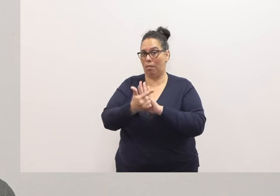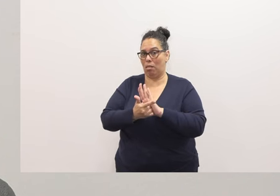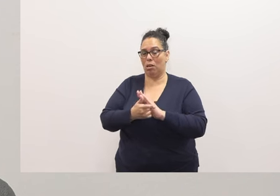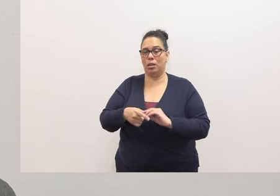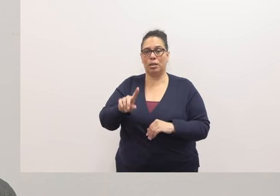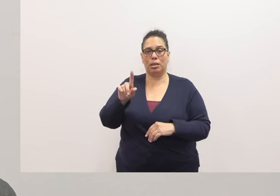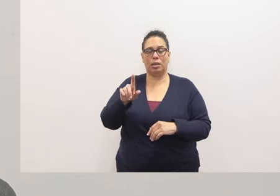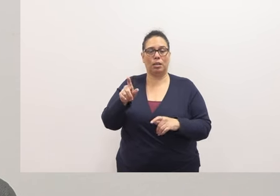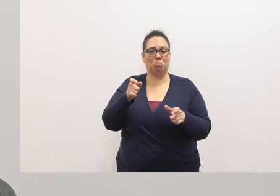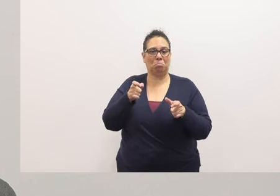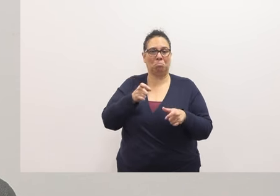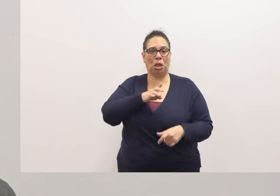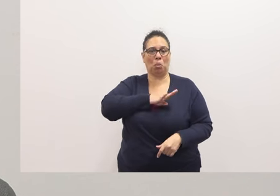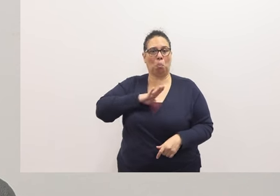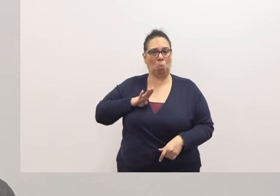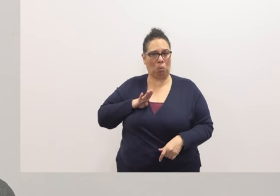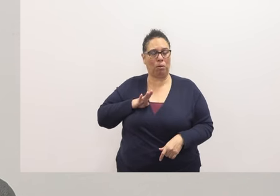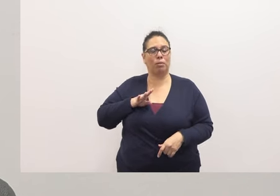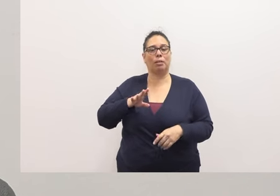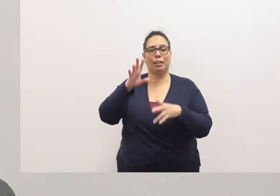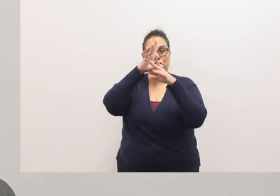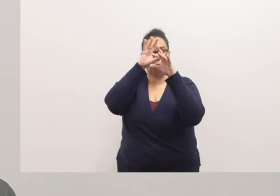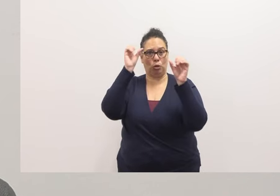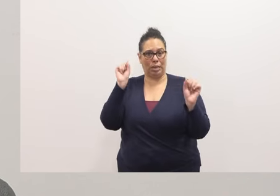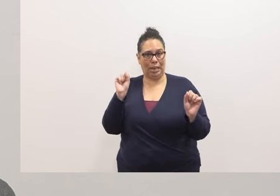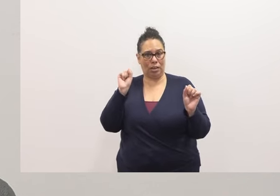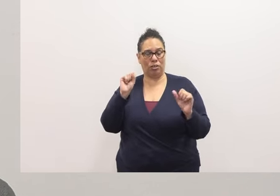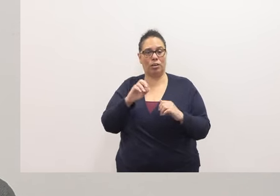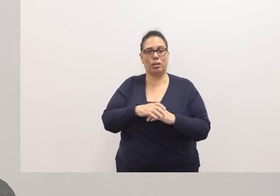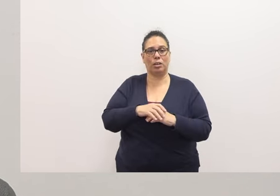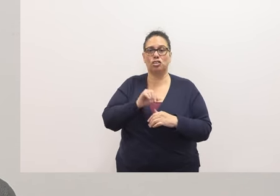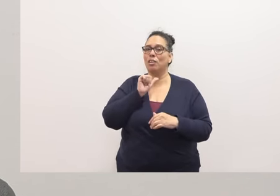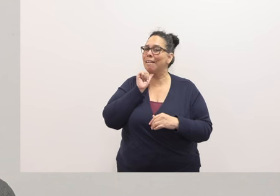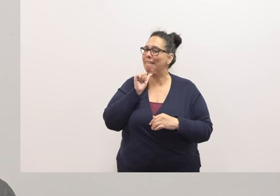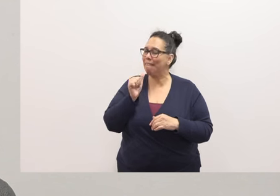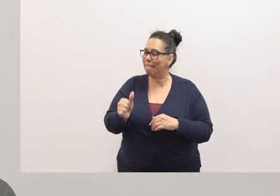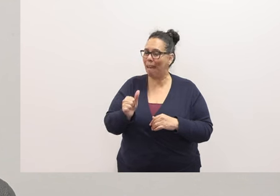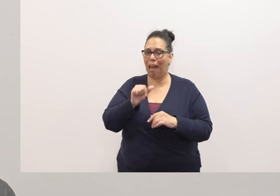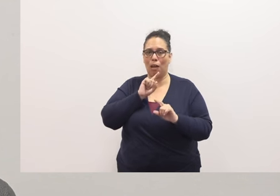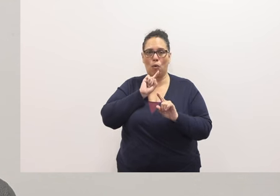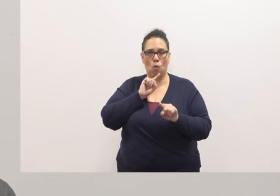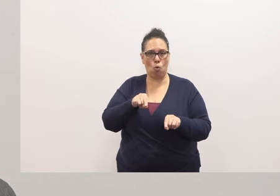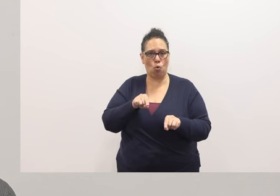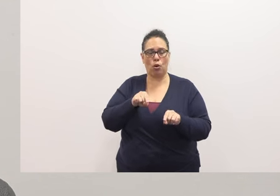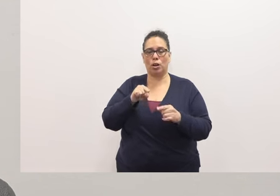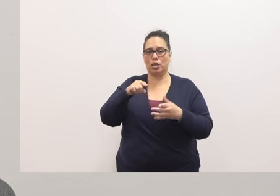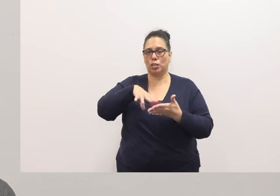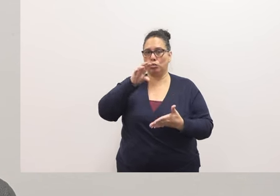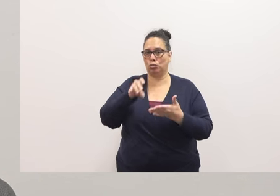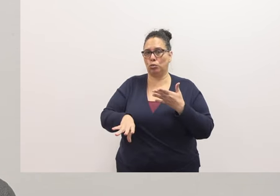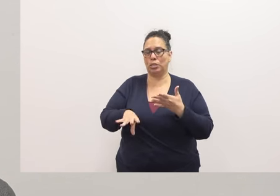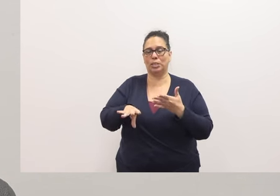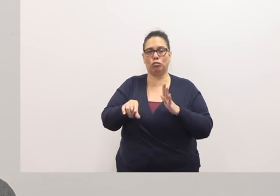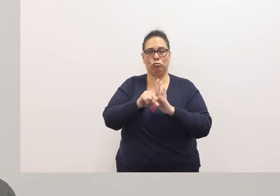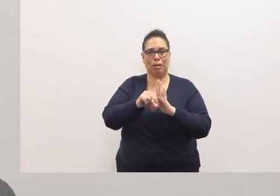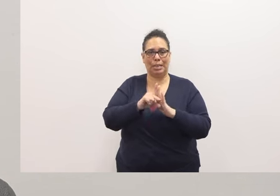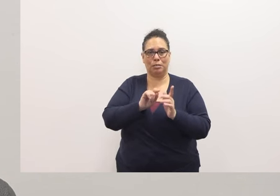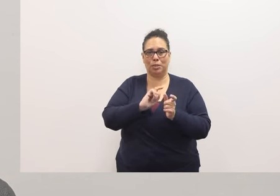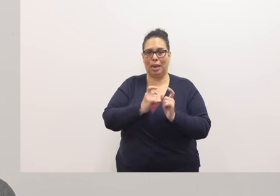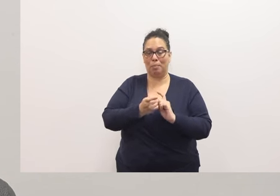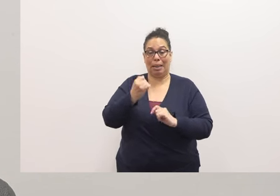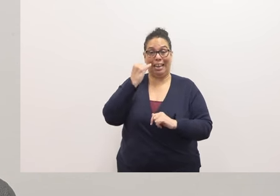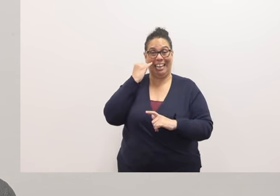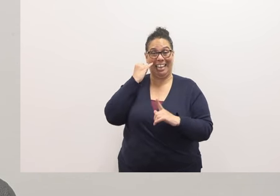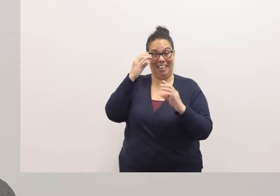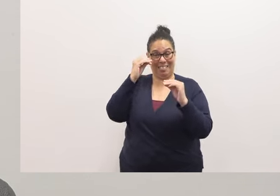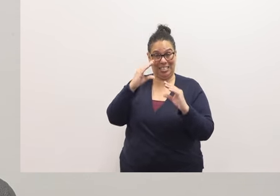the governing board of the school district and the superintendent of such district shall not order a pupil's grade to be changed unless the teacher who has